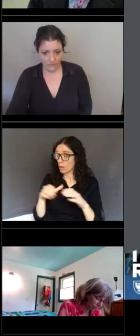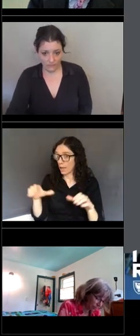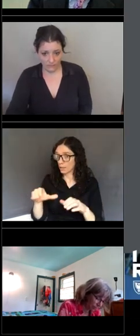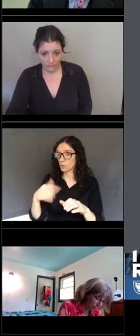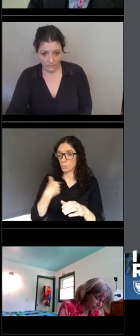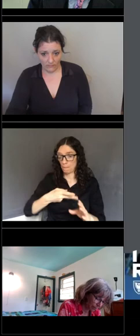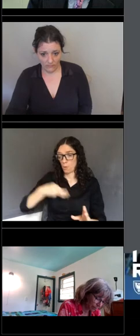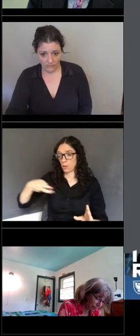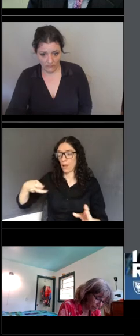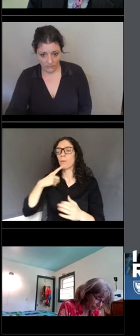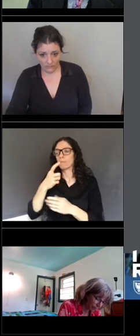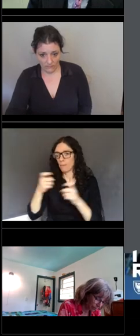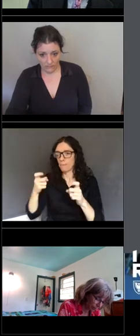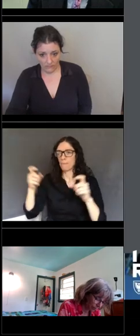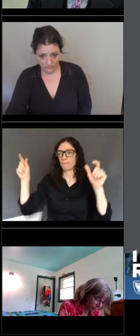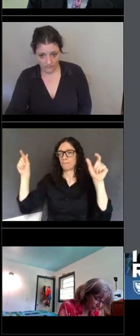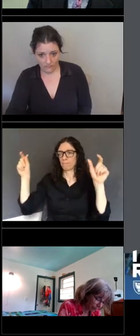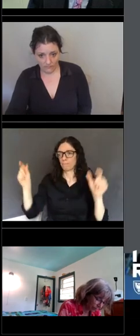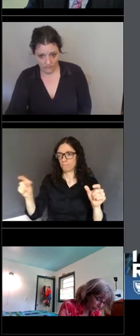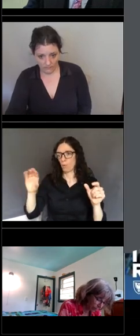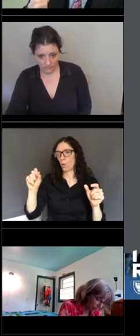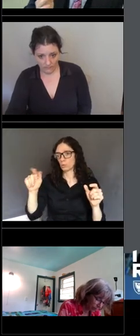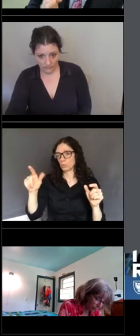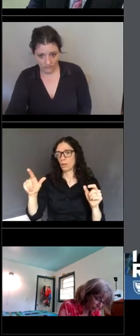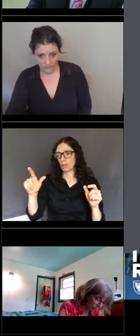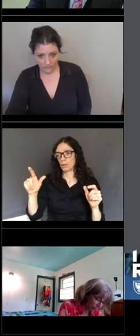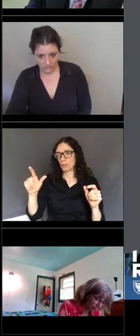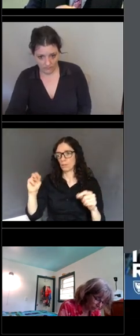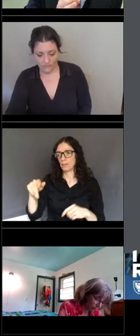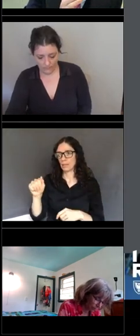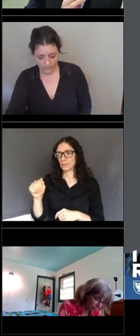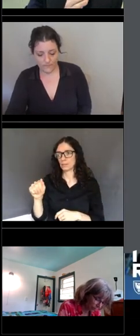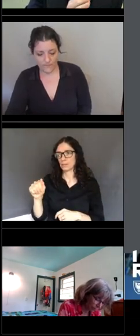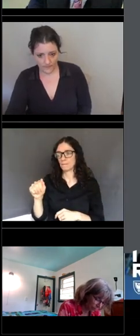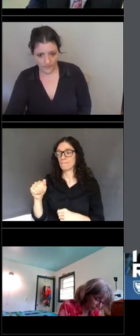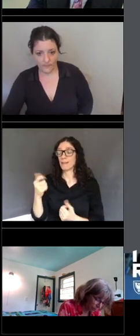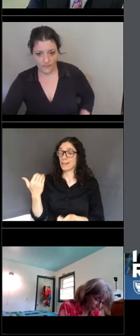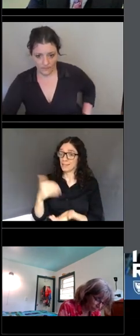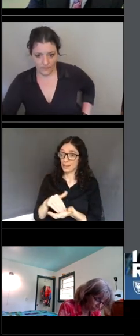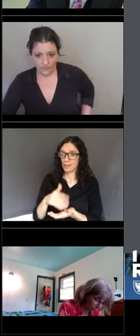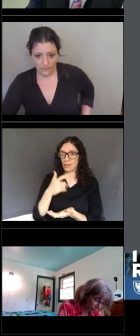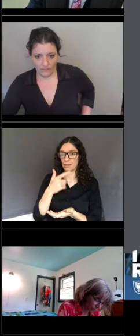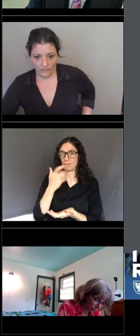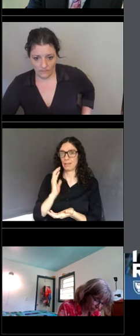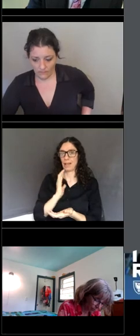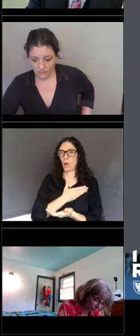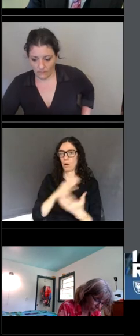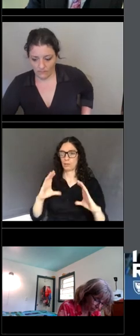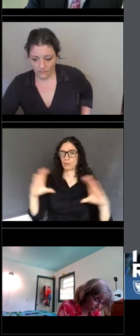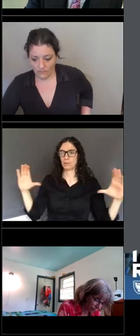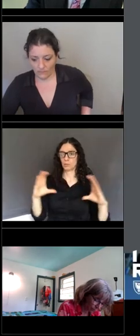coastal MPAs. Again, because we're limited and we were only looking at English